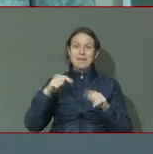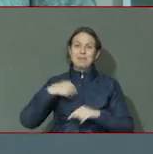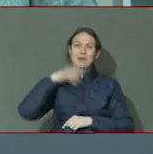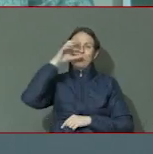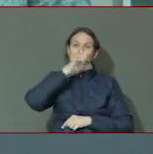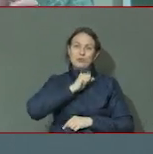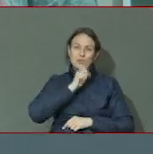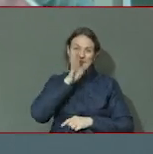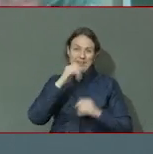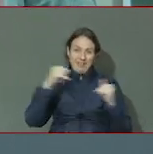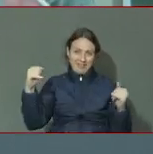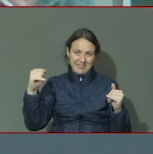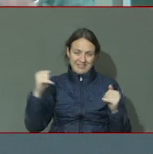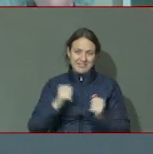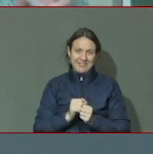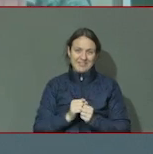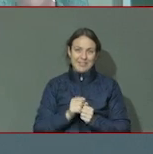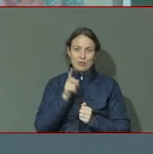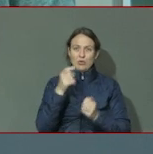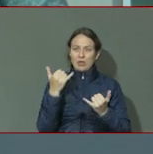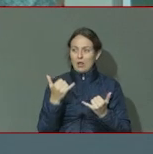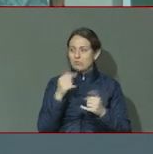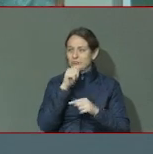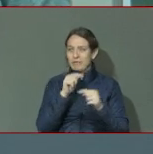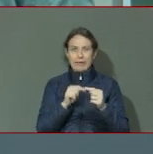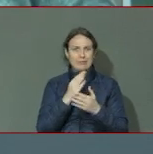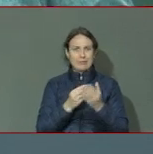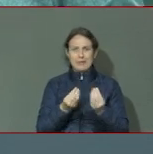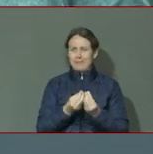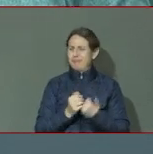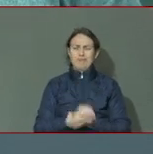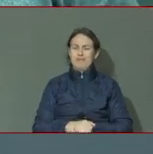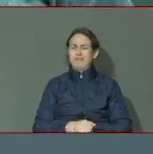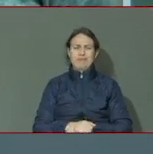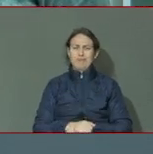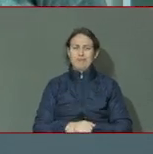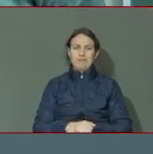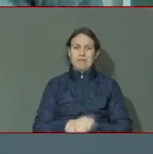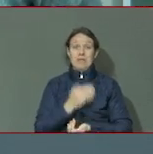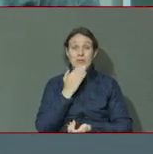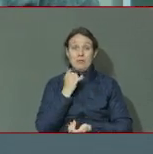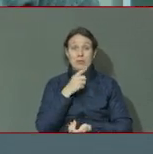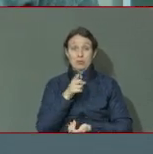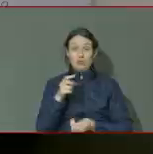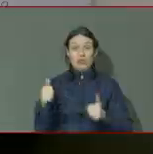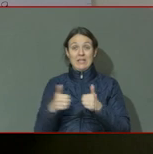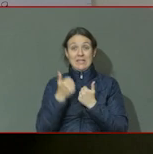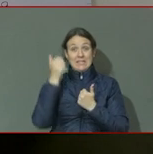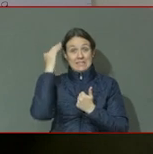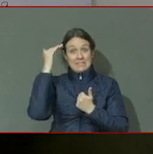line. So you're not going to divide something there. You must please know the collision